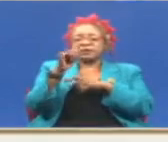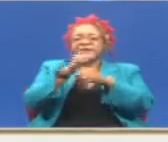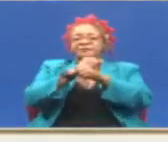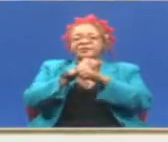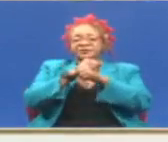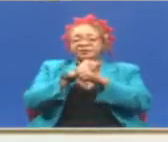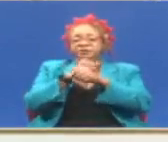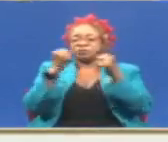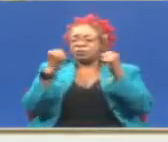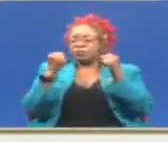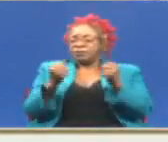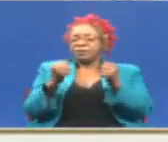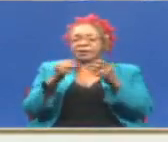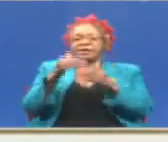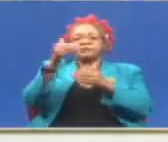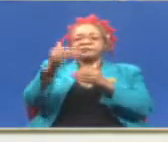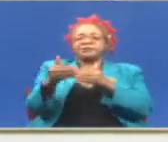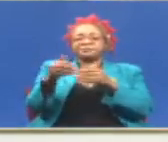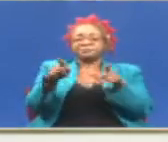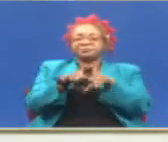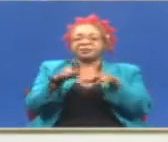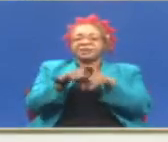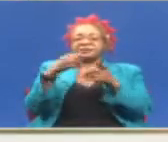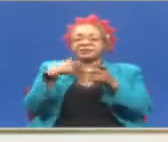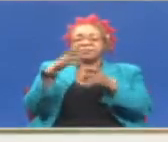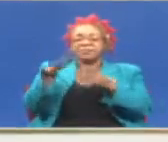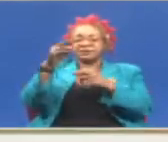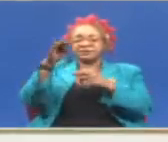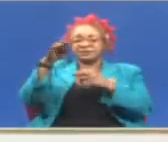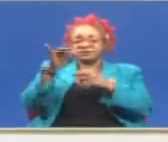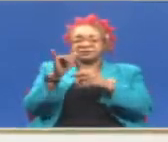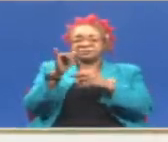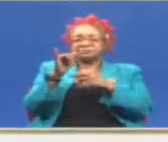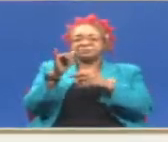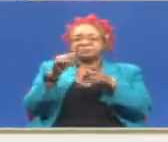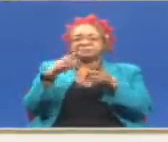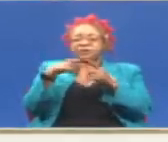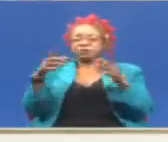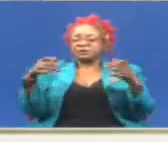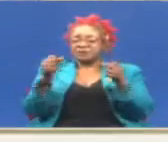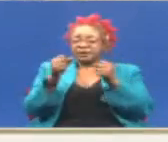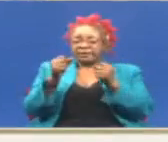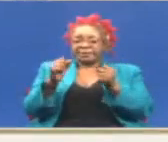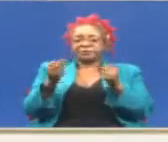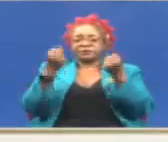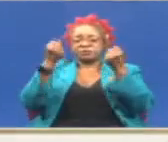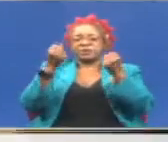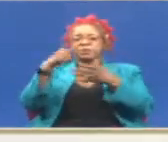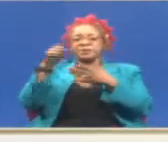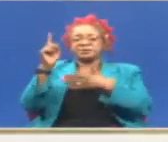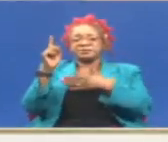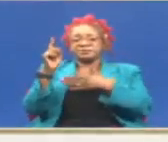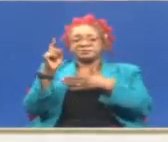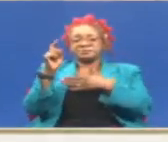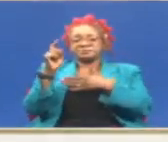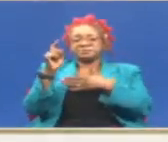stood firm soon after as they subdued Bandari's waves of attack to secure the win.